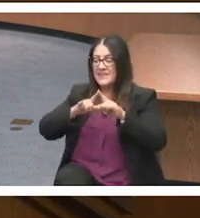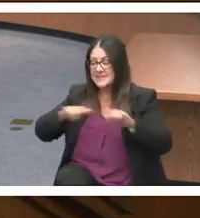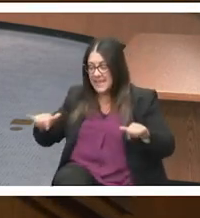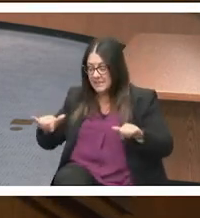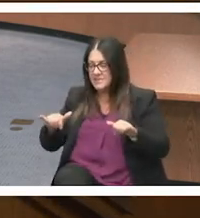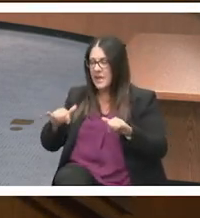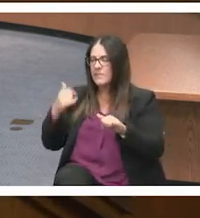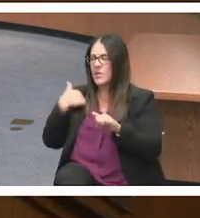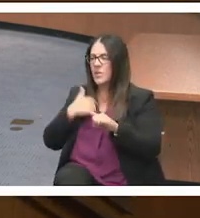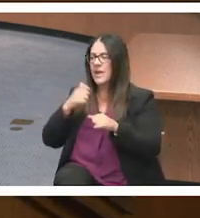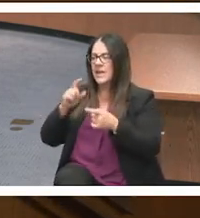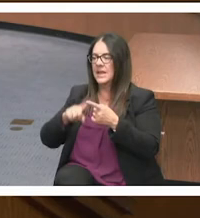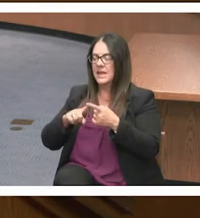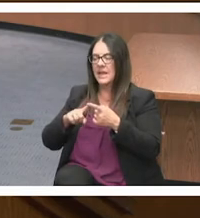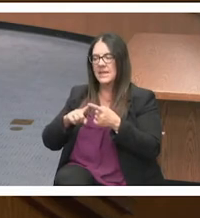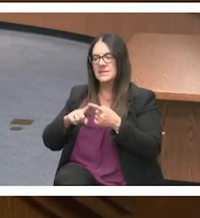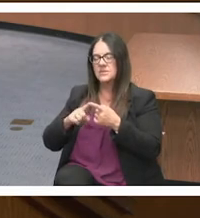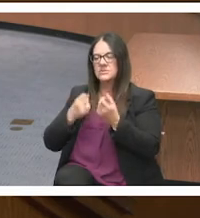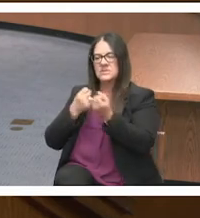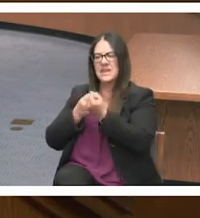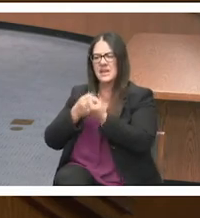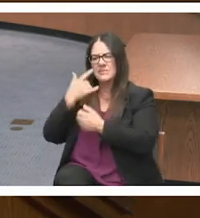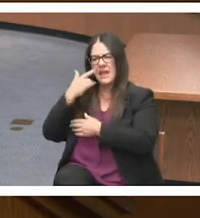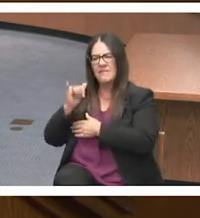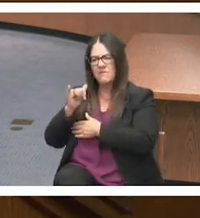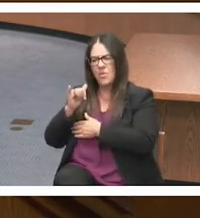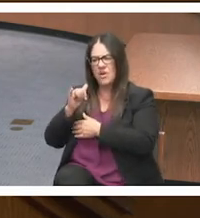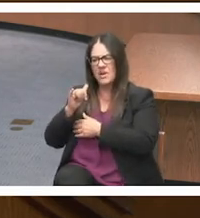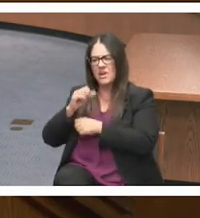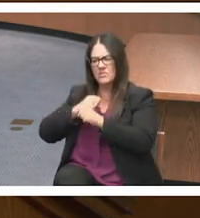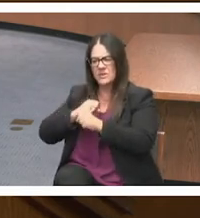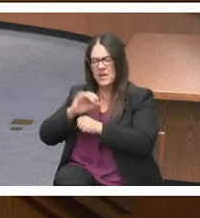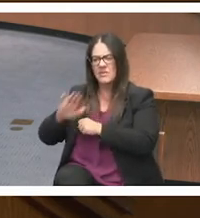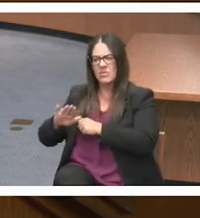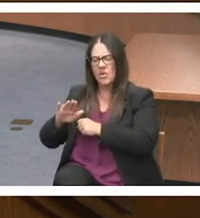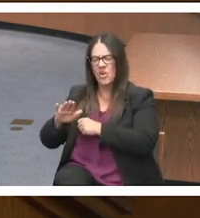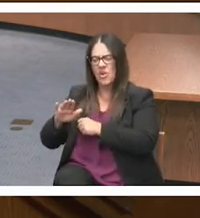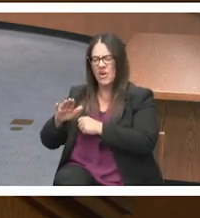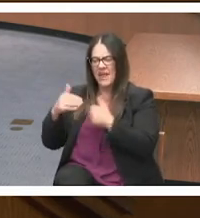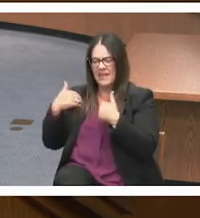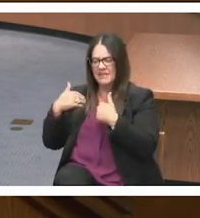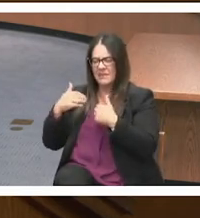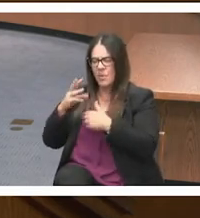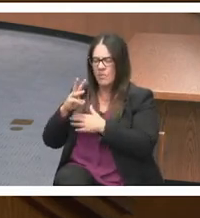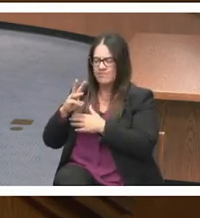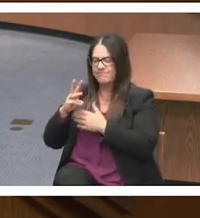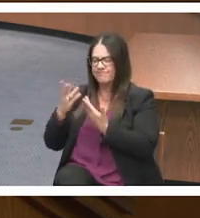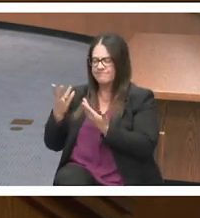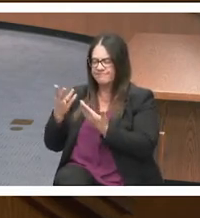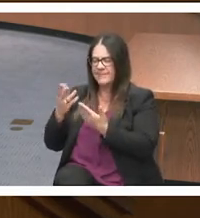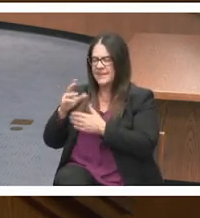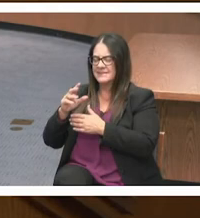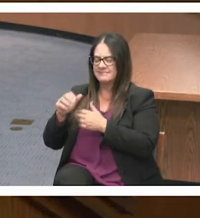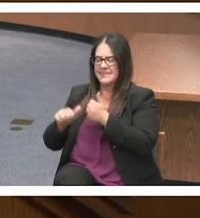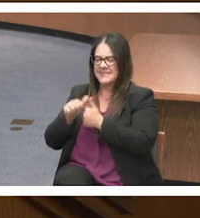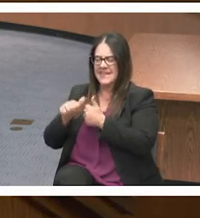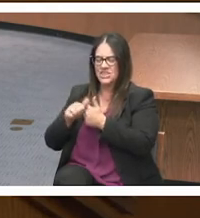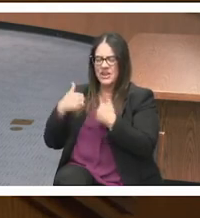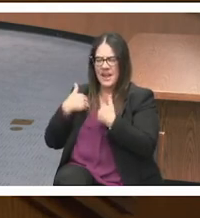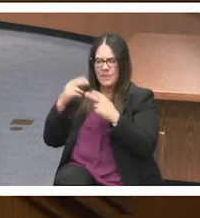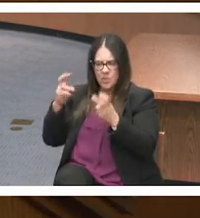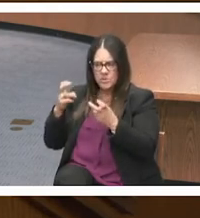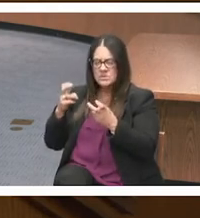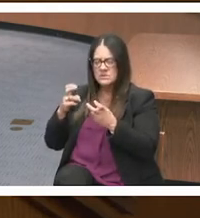time, we need to stand up for California's endangered species. And where there are material inadequacies within that federal